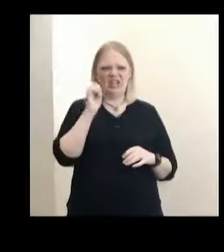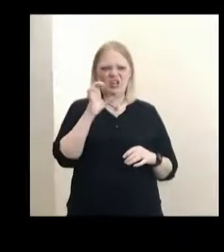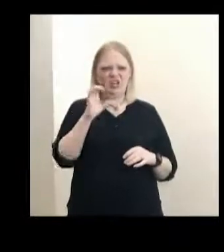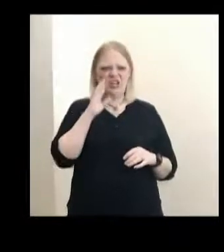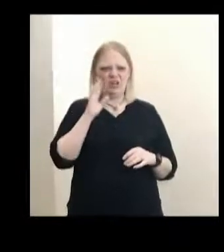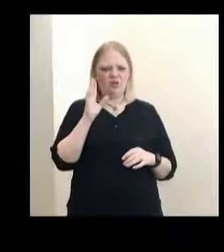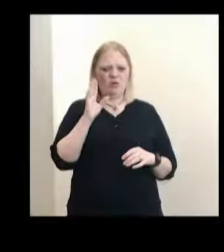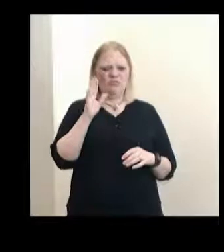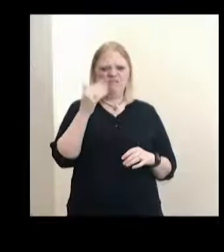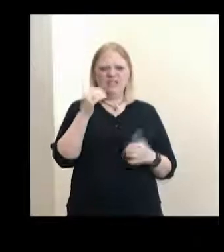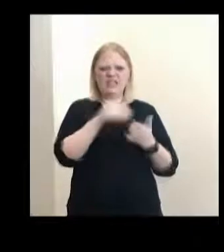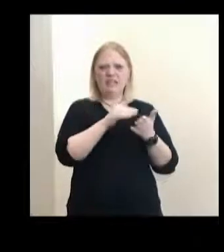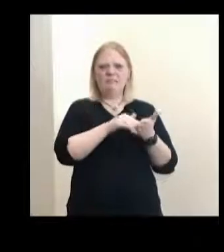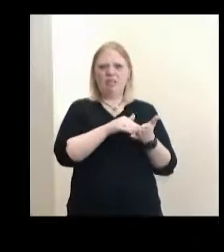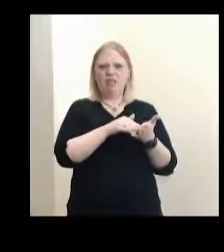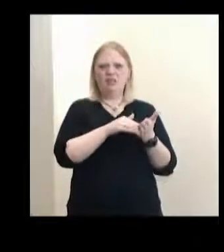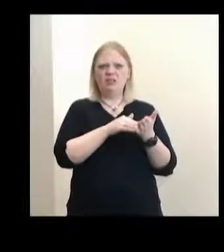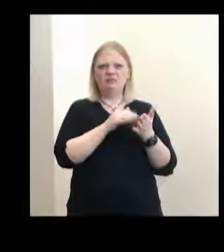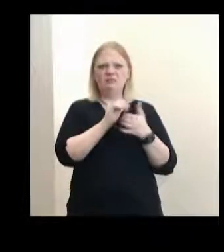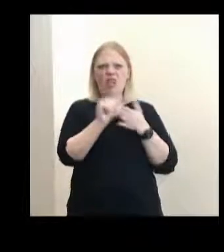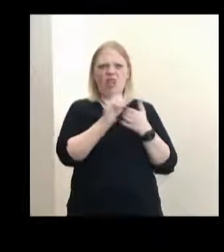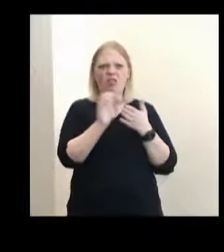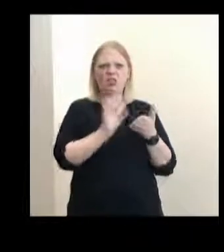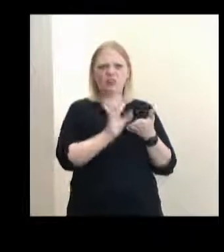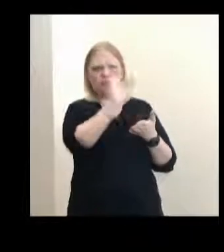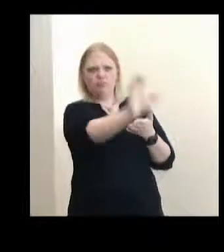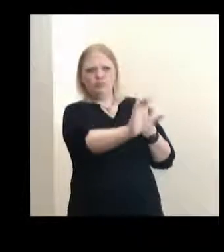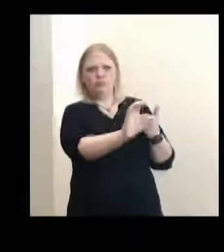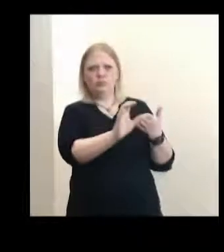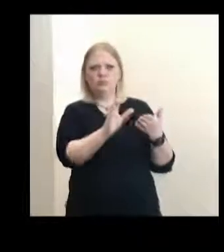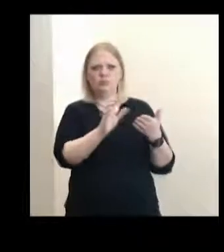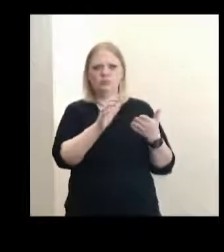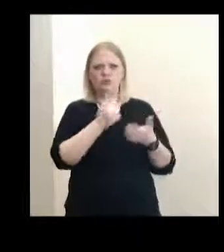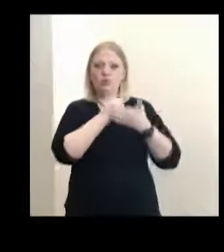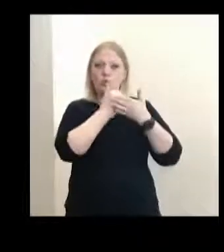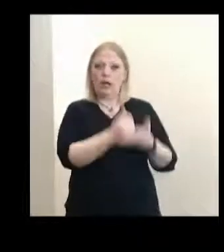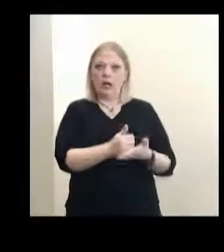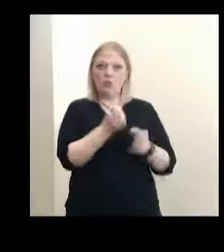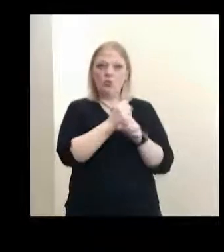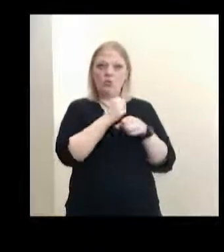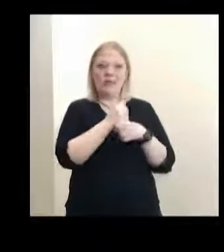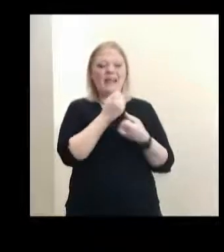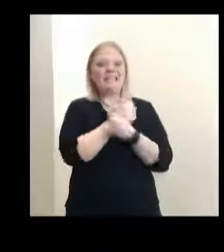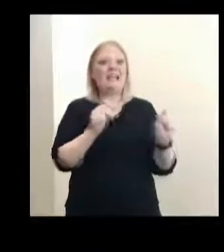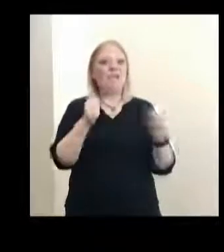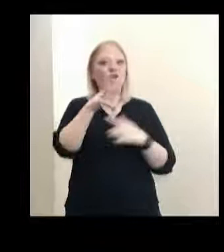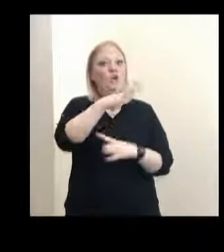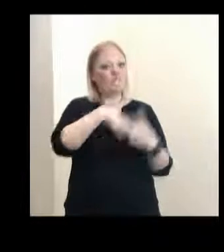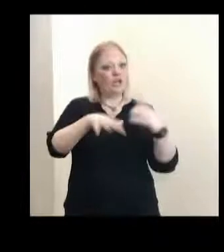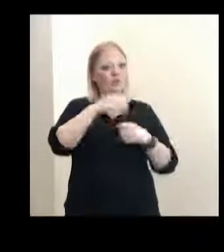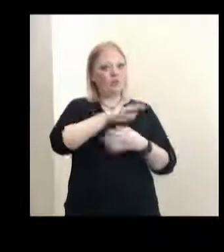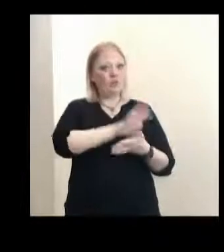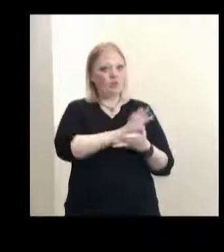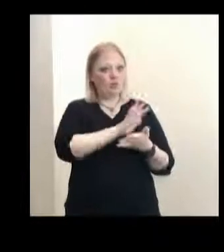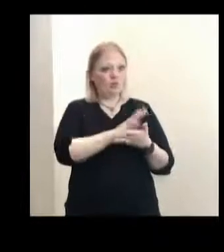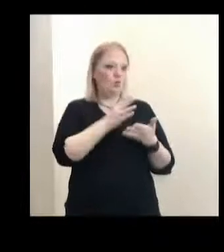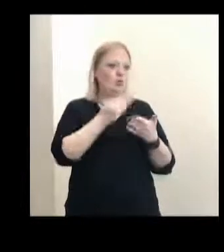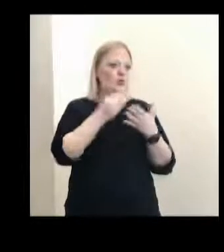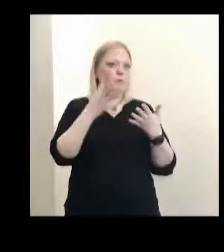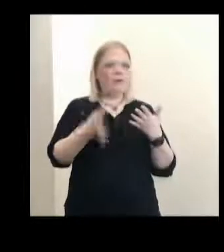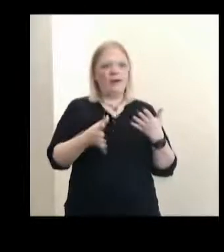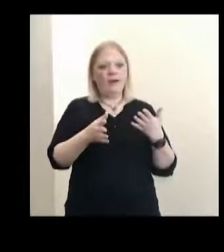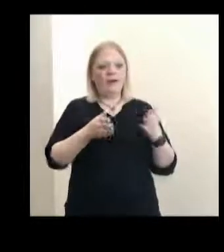to schools combined to assist them to create a safer environment in schools. They could buy partitions, they could